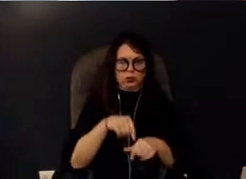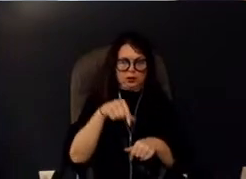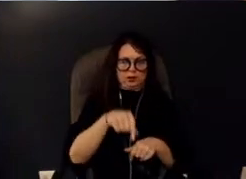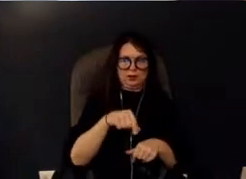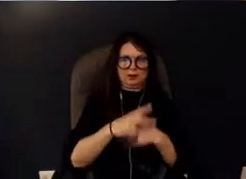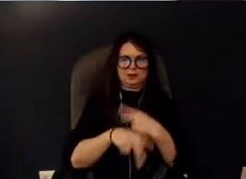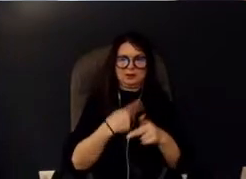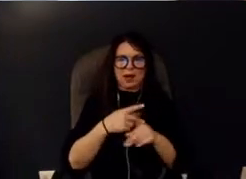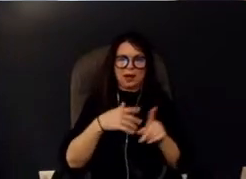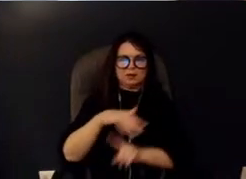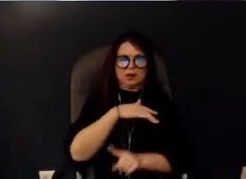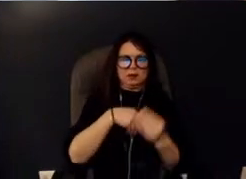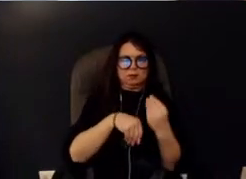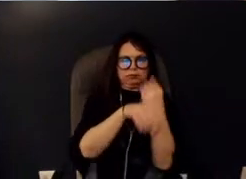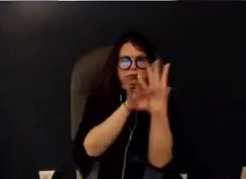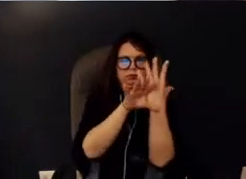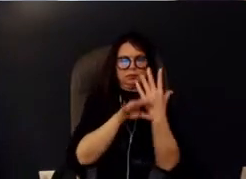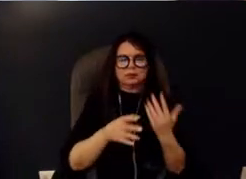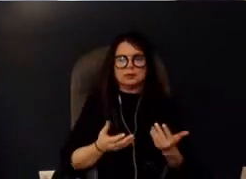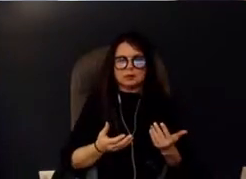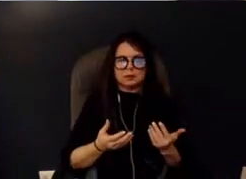went